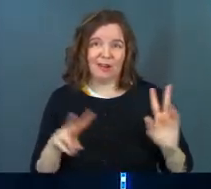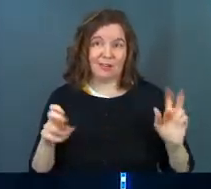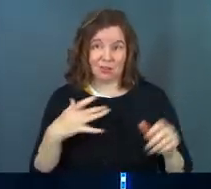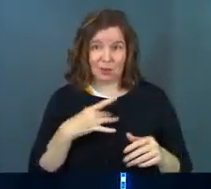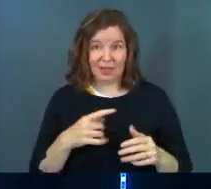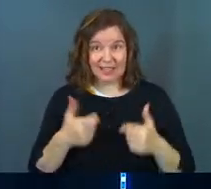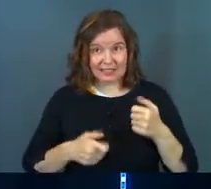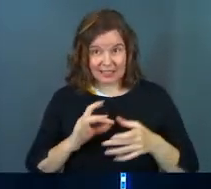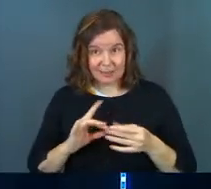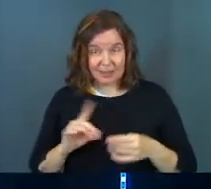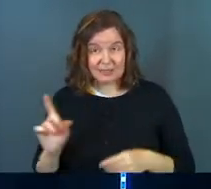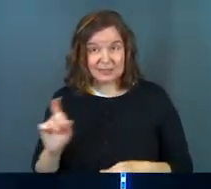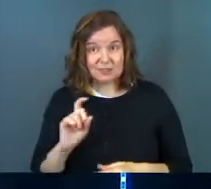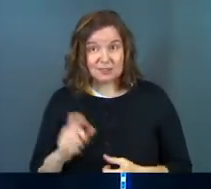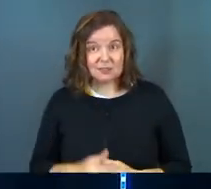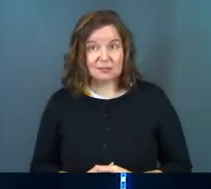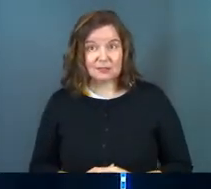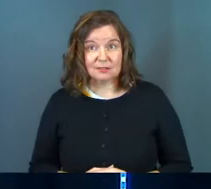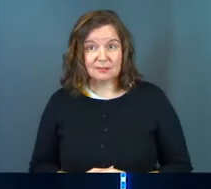Do you like the text message?